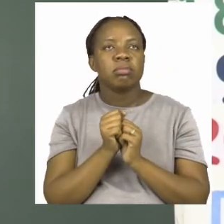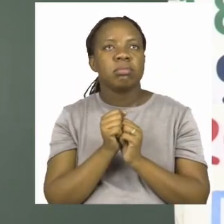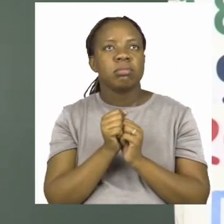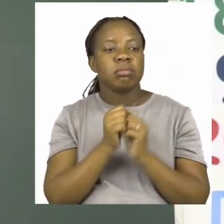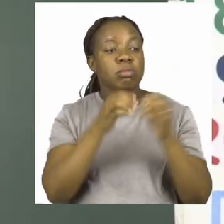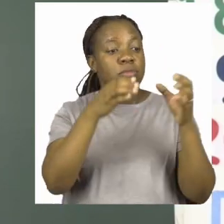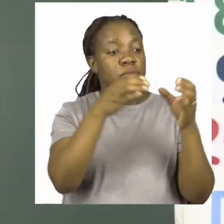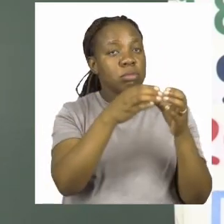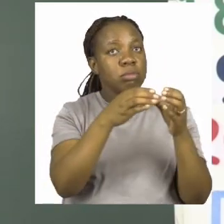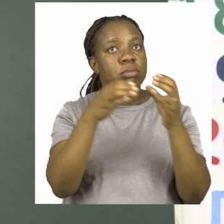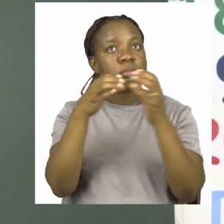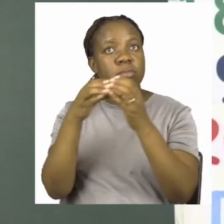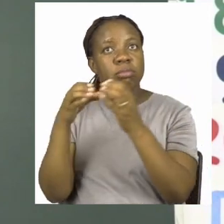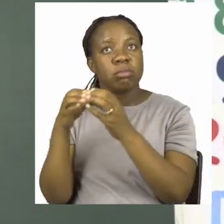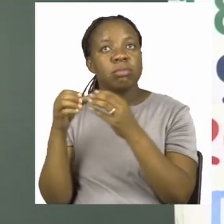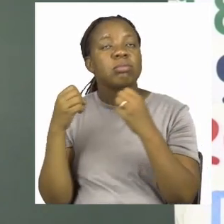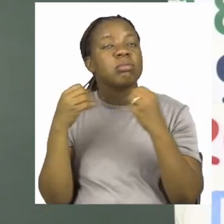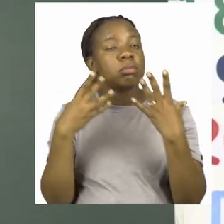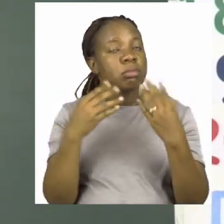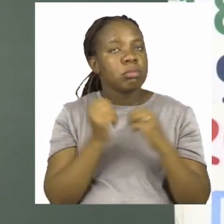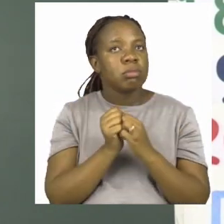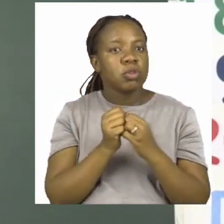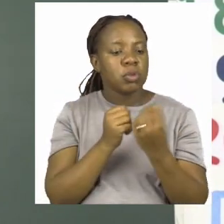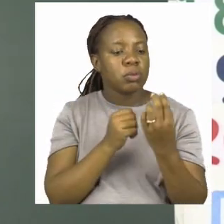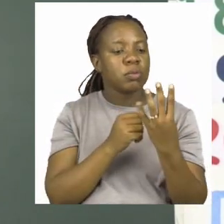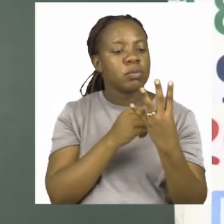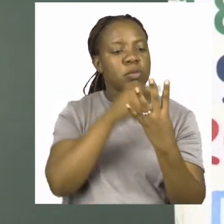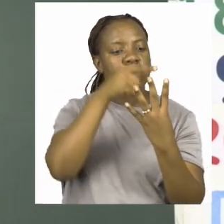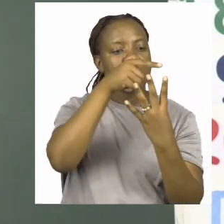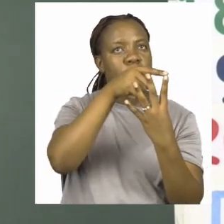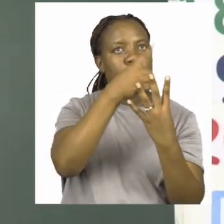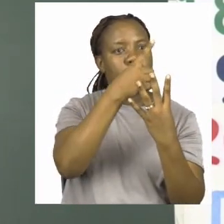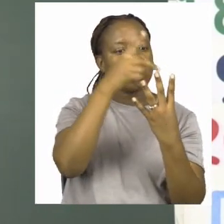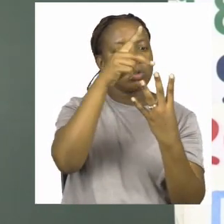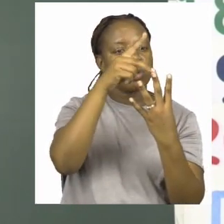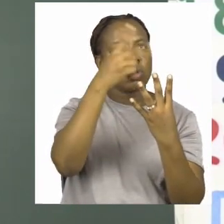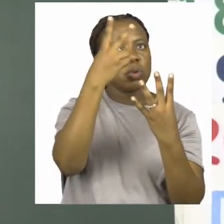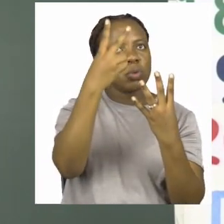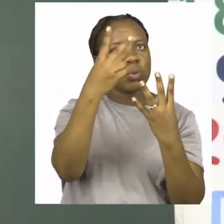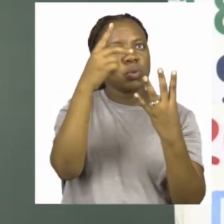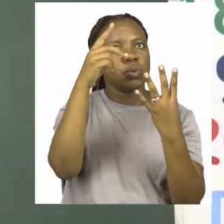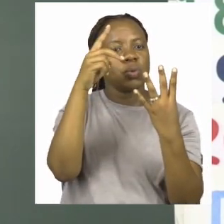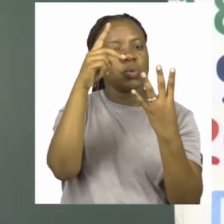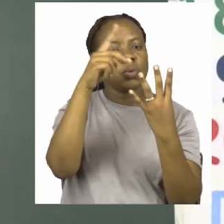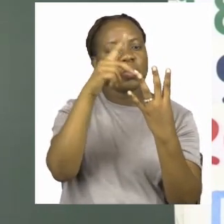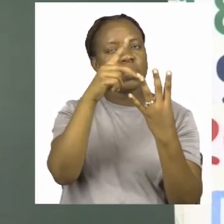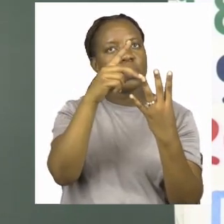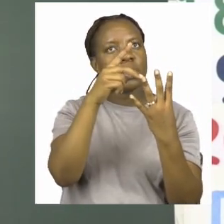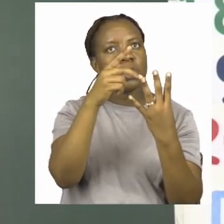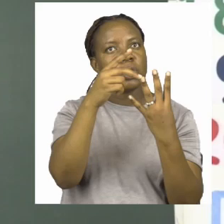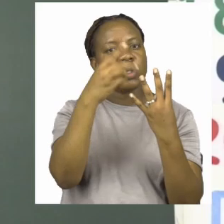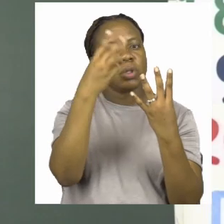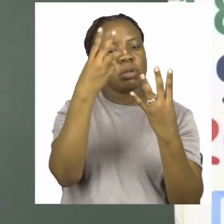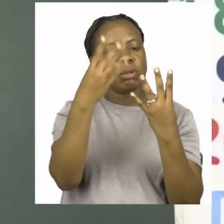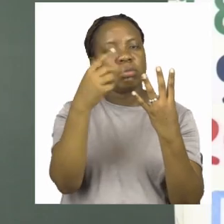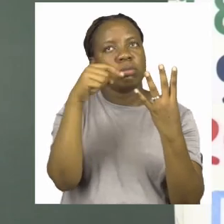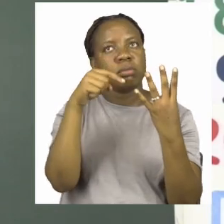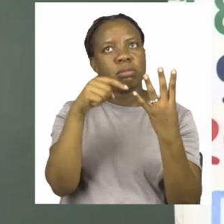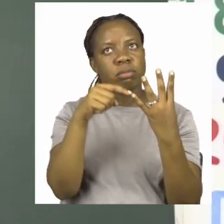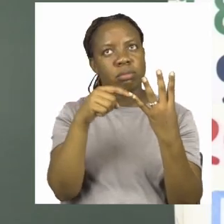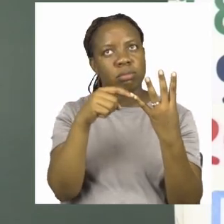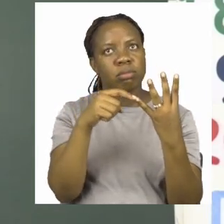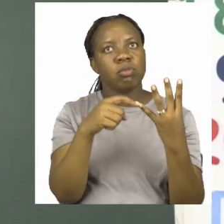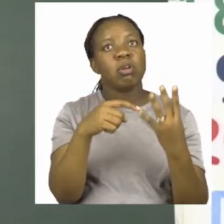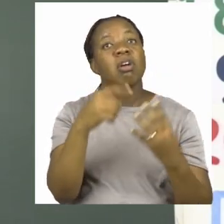many groups of 2 do we have. We have 1, 2,